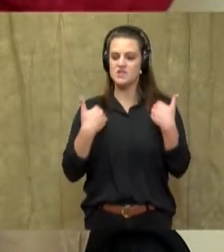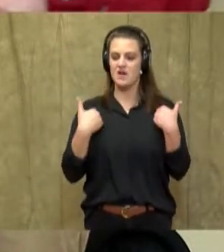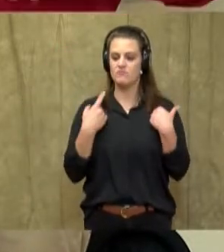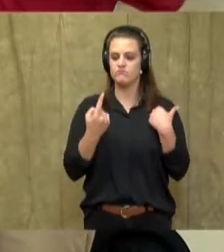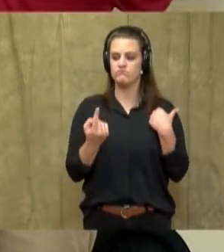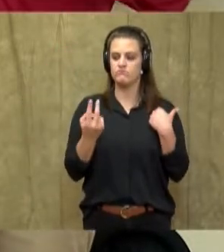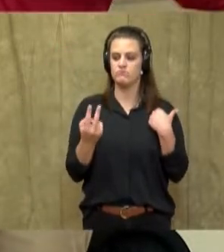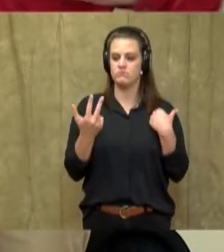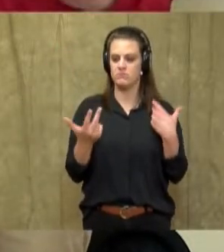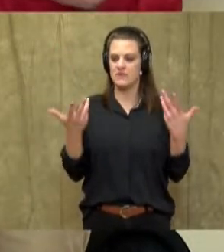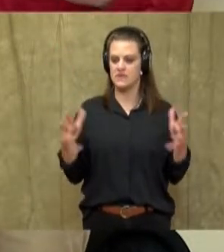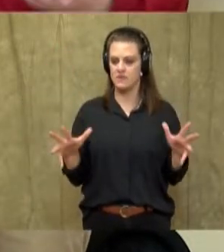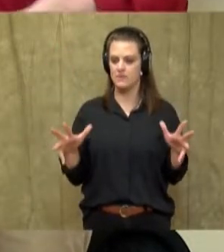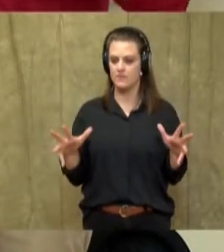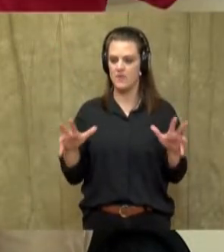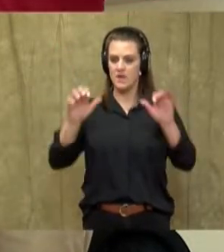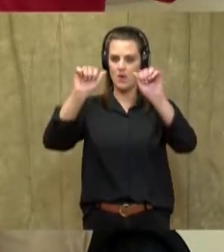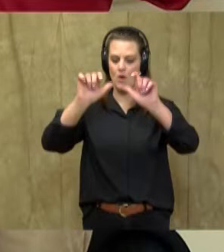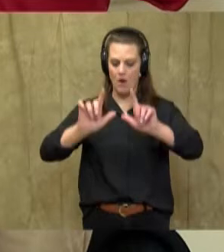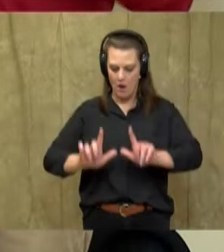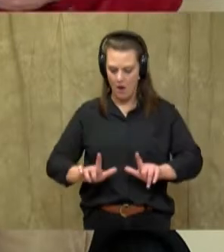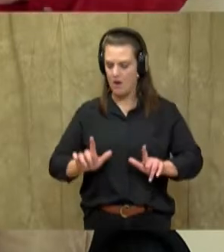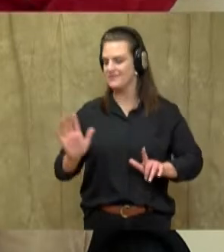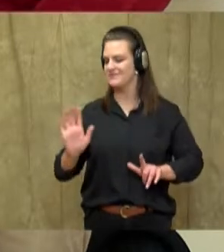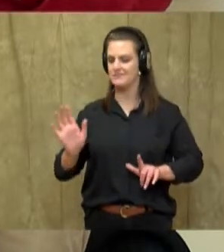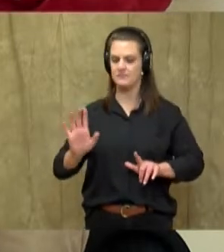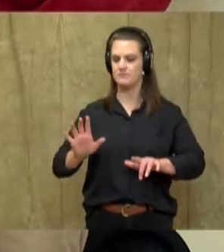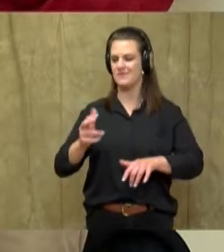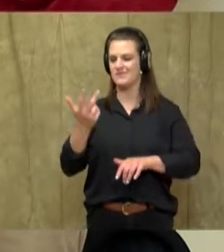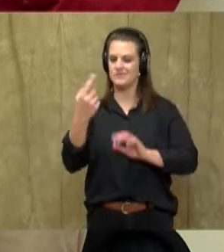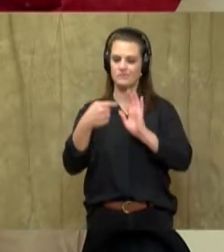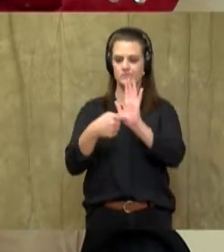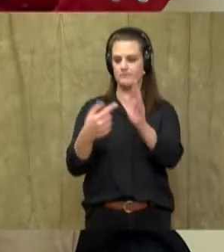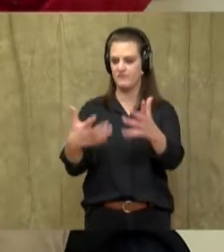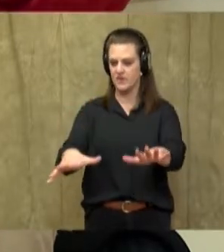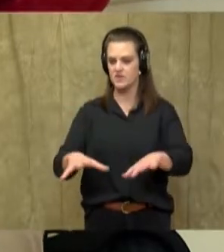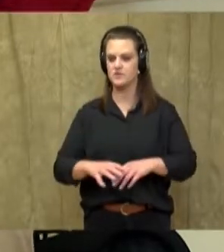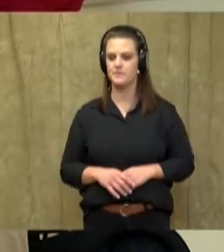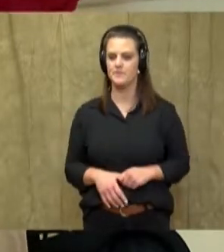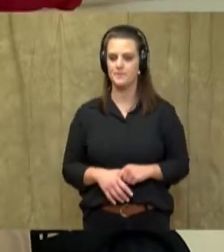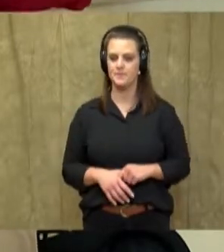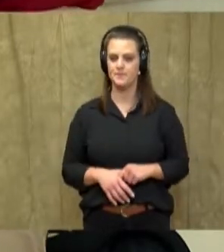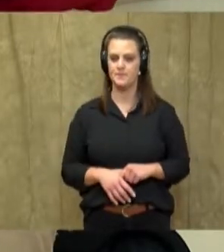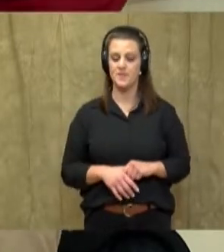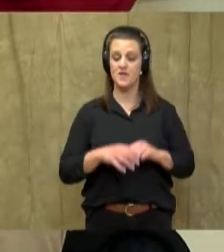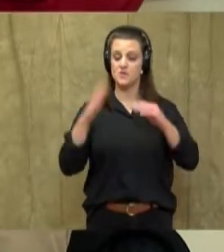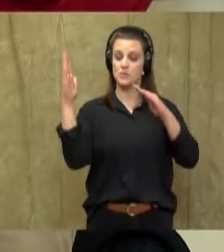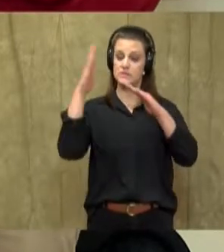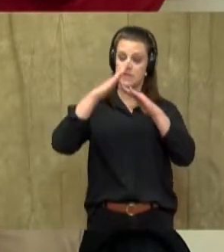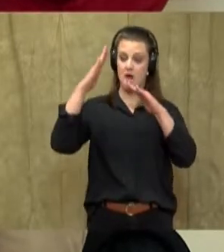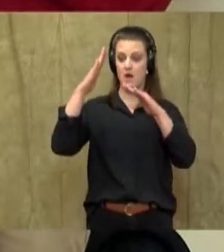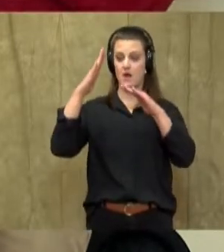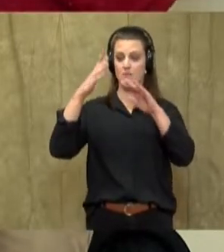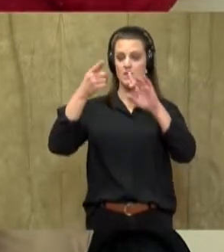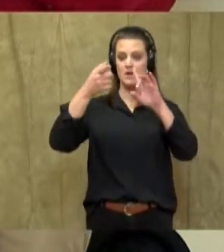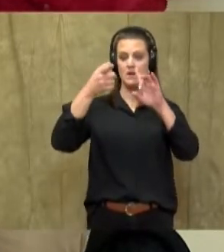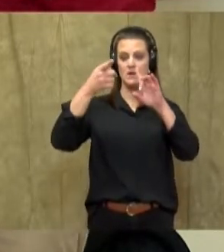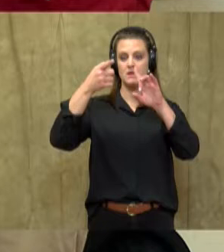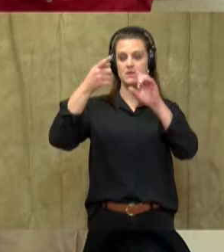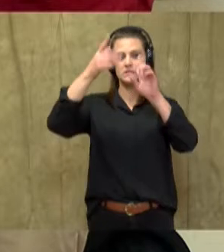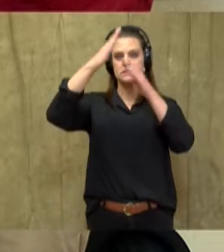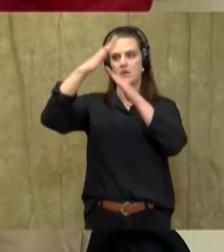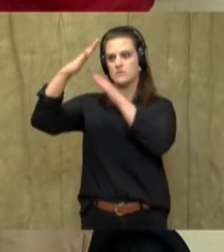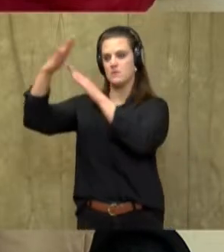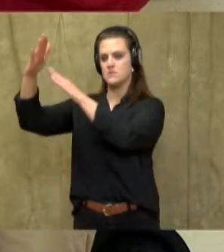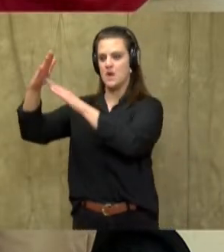sounds. We won't do them all. We'll do about 3 examples. We're going to do the top example from each of these next 3